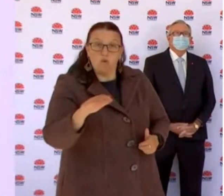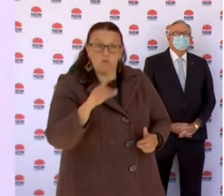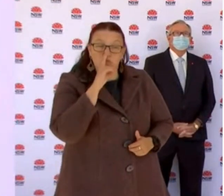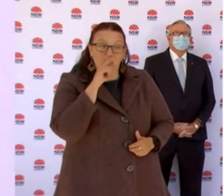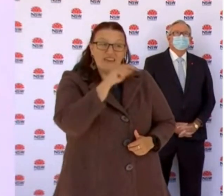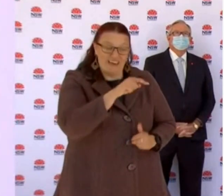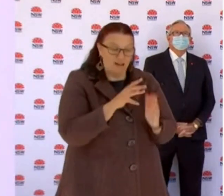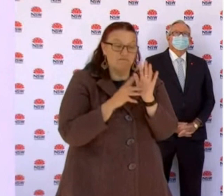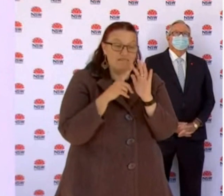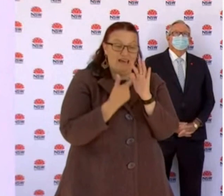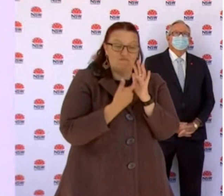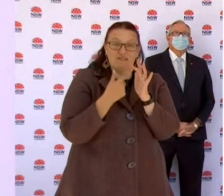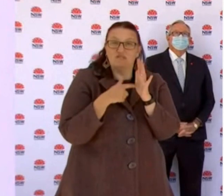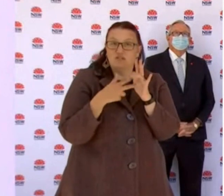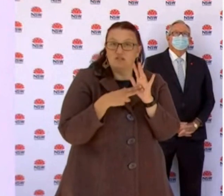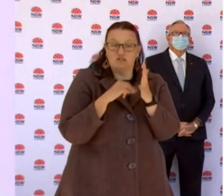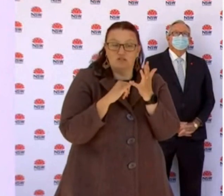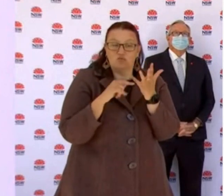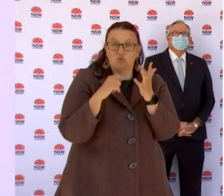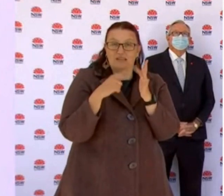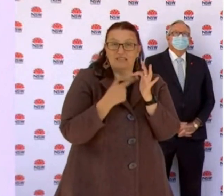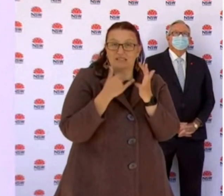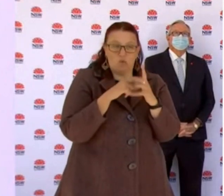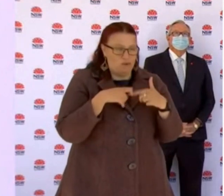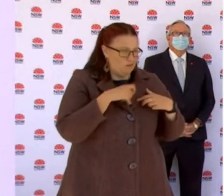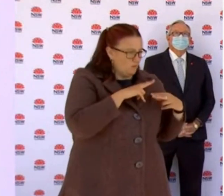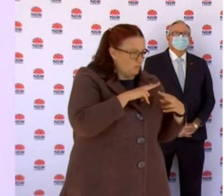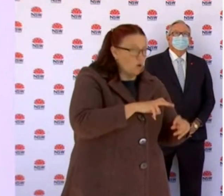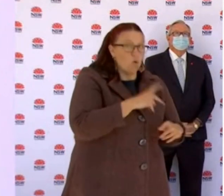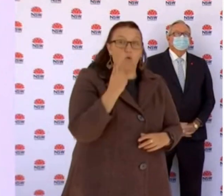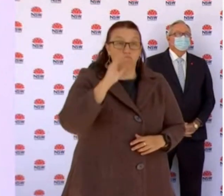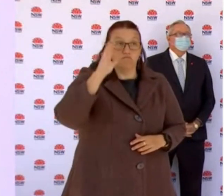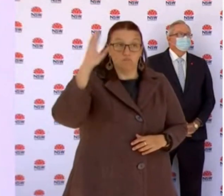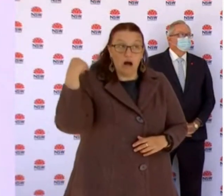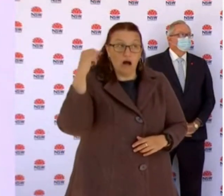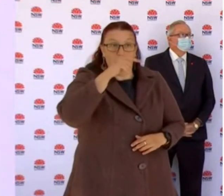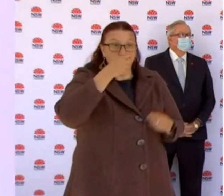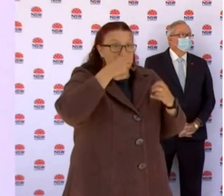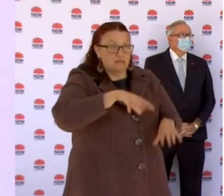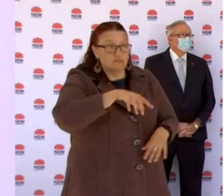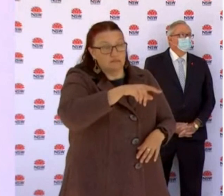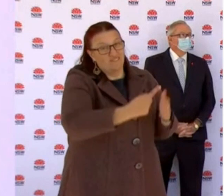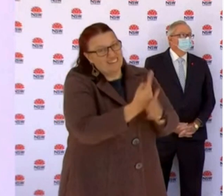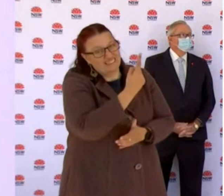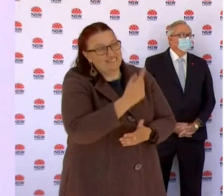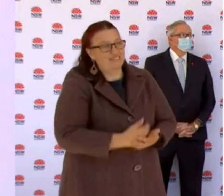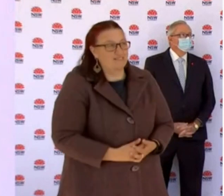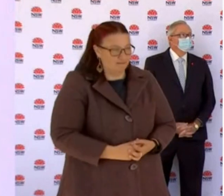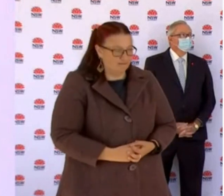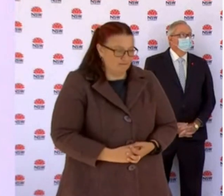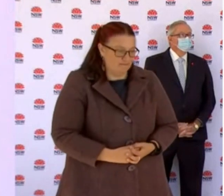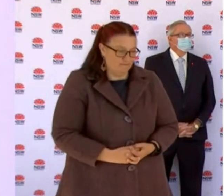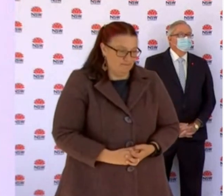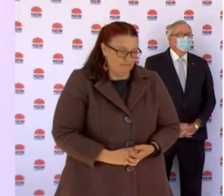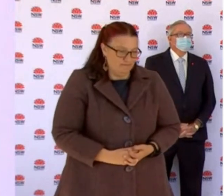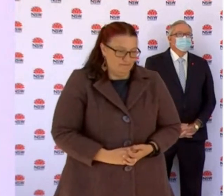the Meriton Suites. What we're looking at is ascertaining and tracking down everyone who was at that event. What our